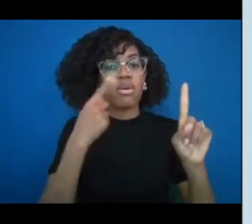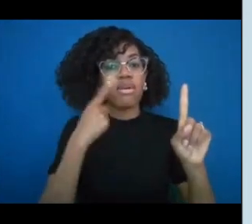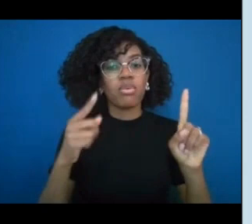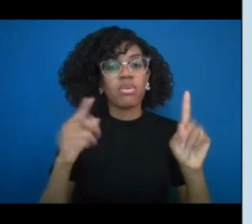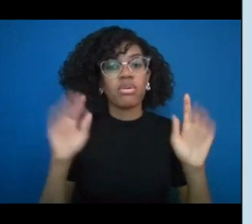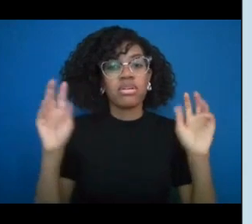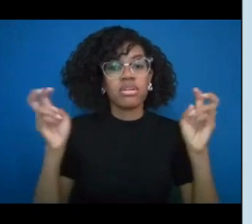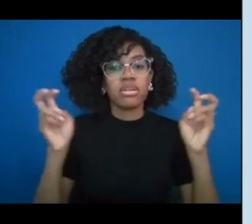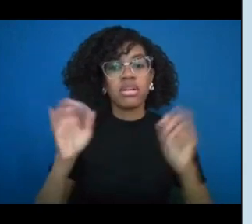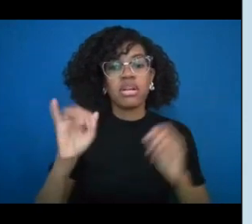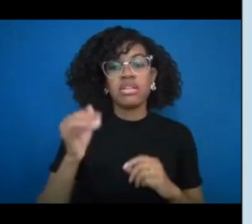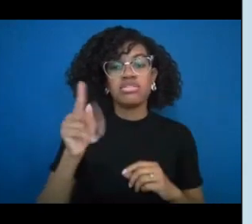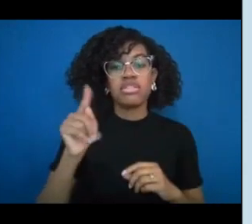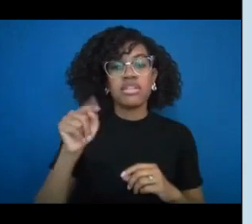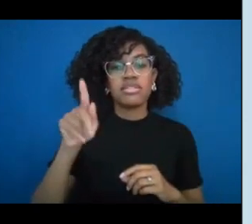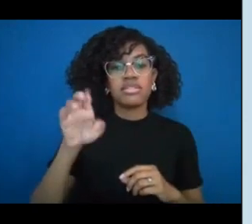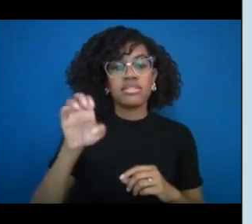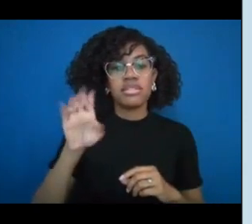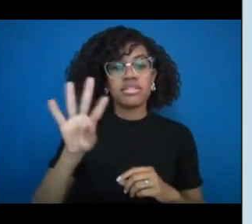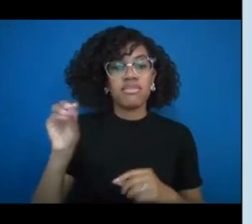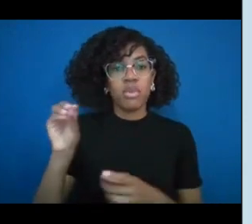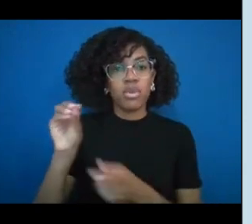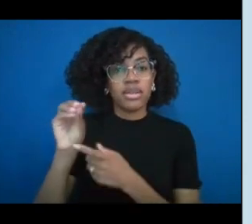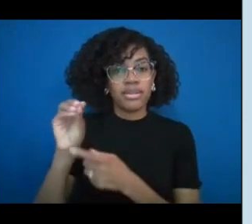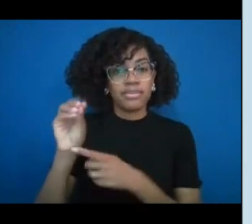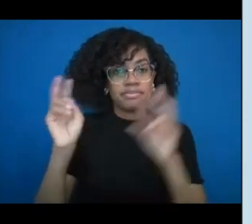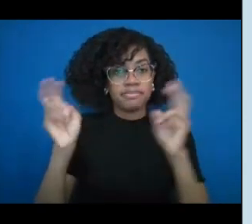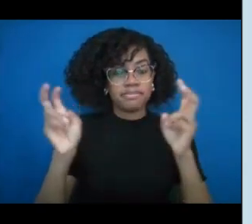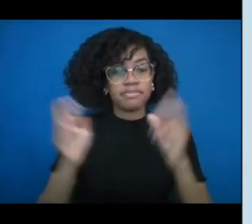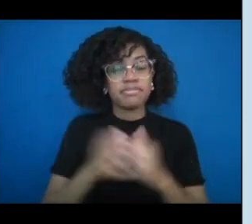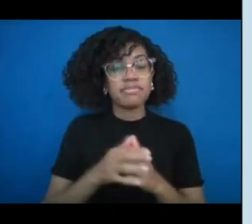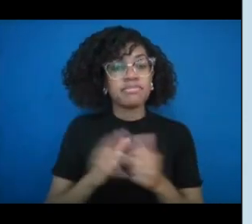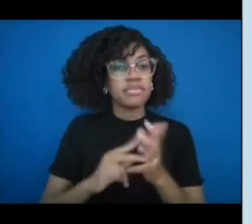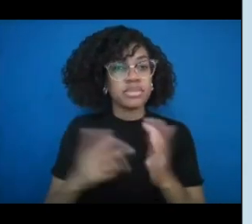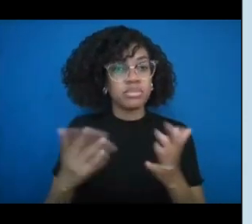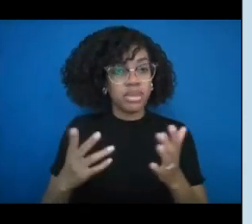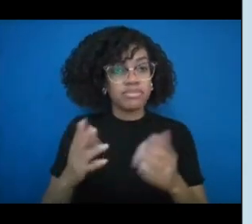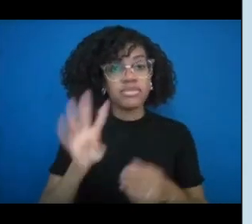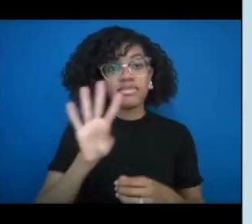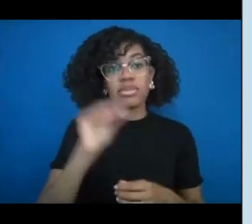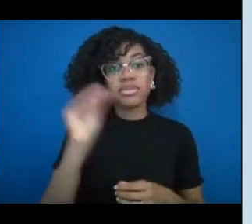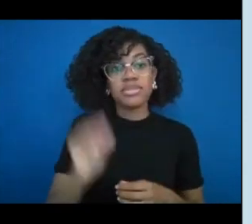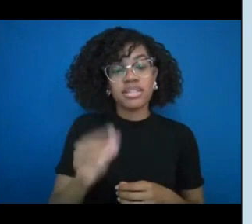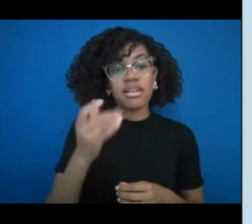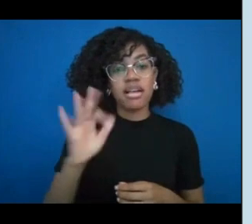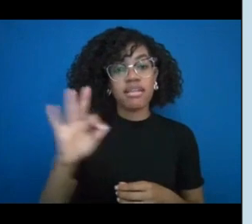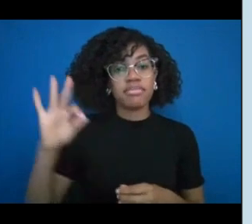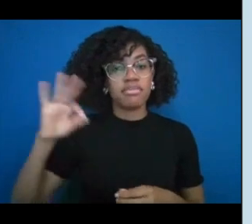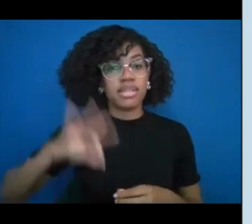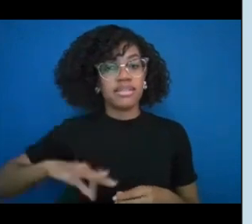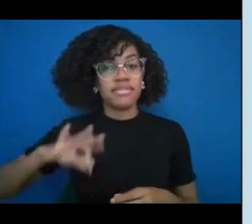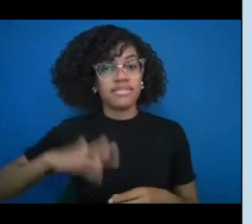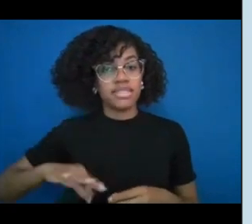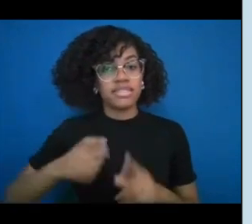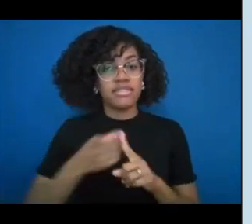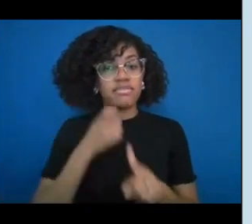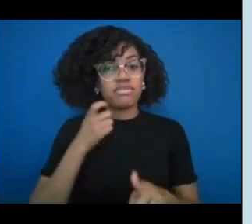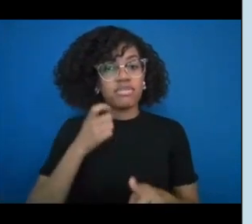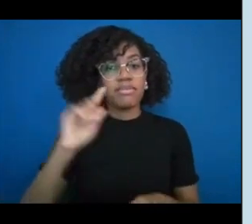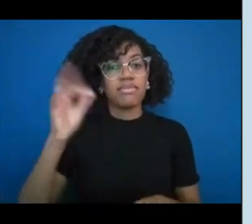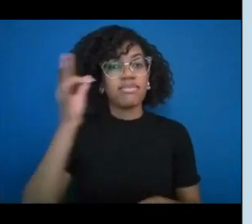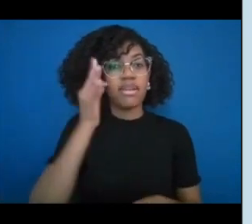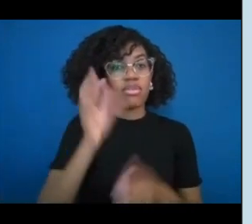initiative, which intends to have 40% of the overall benefits of certain federal investments flow